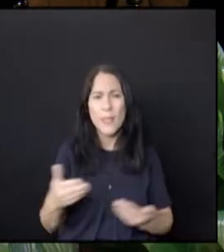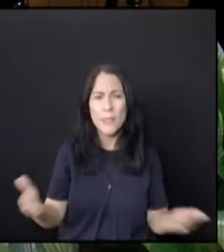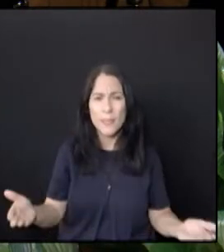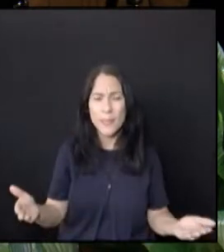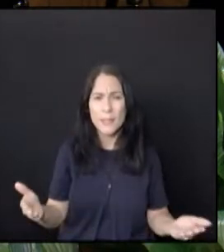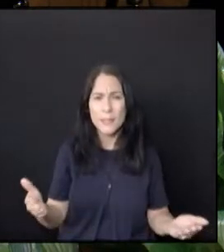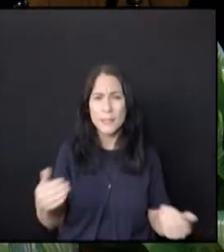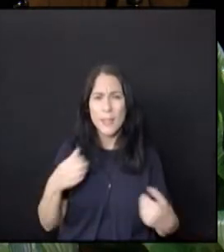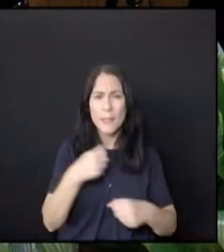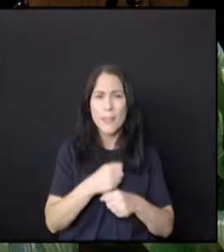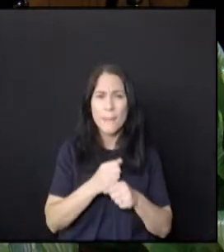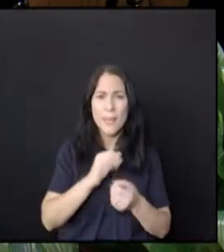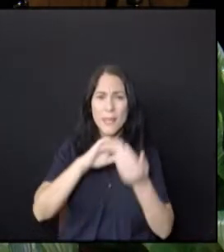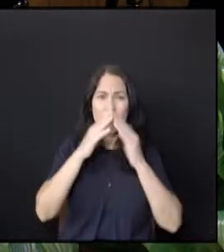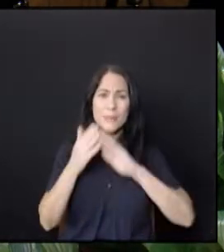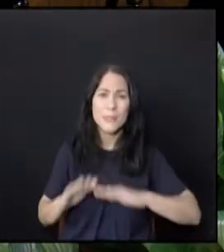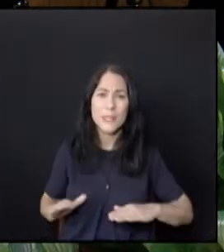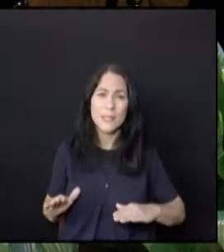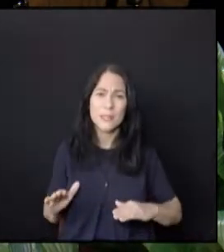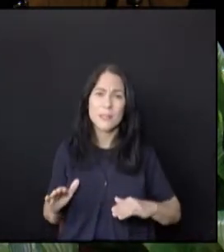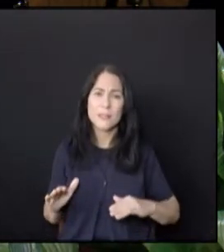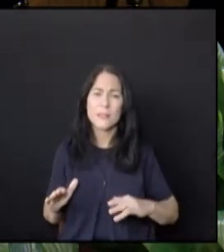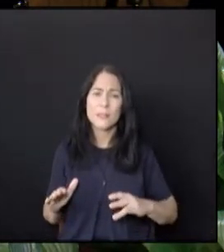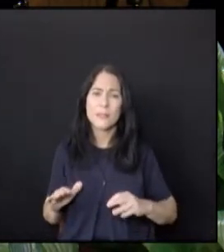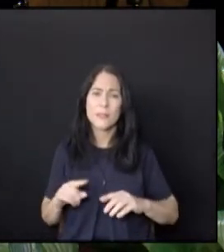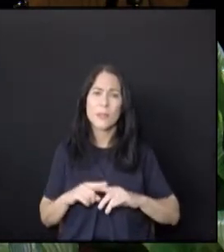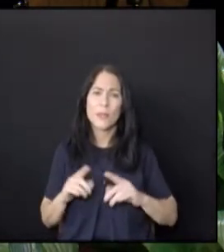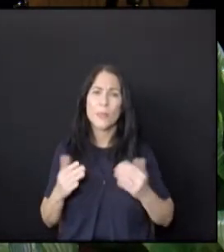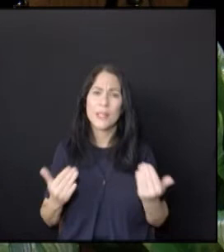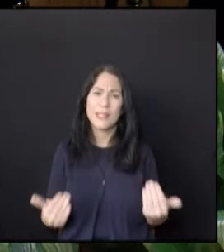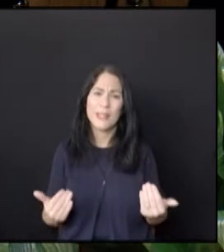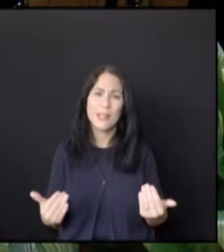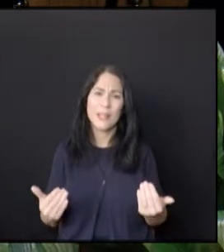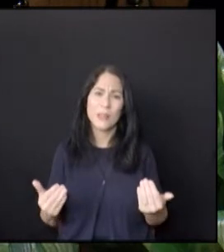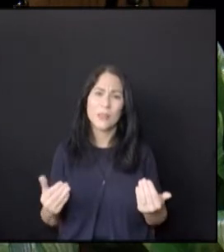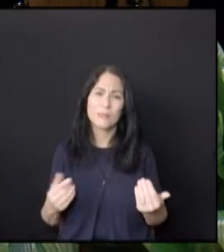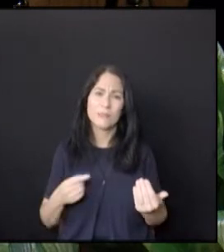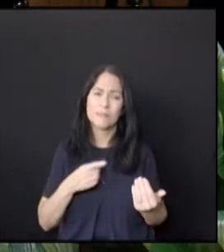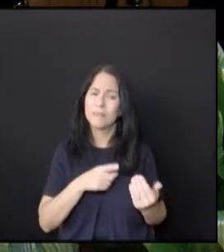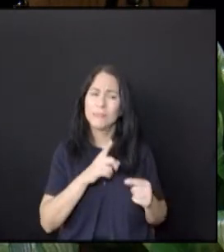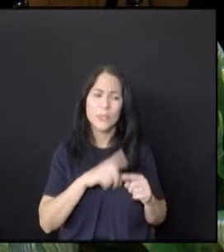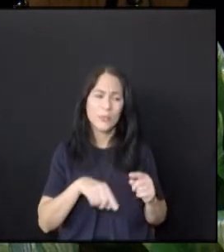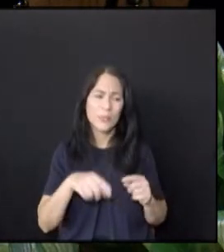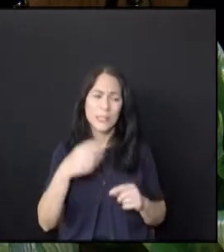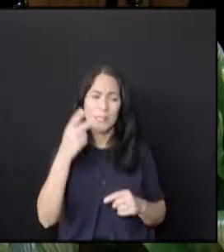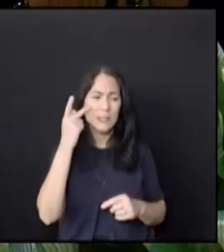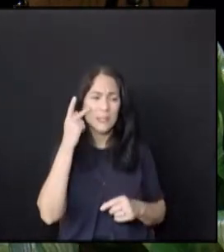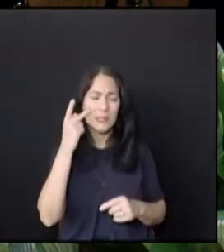for peace. But now they are hidden from your eyes."